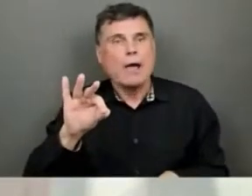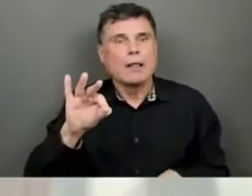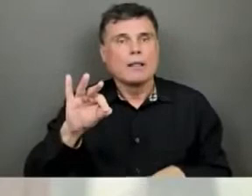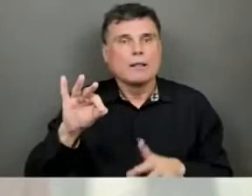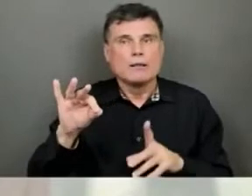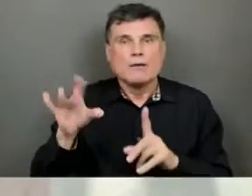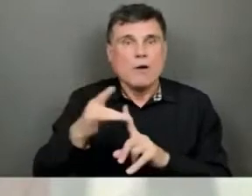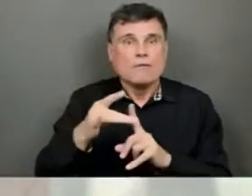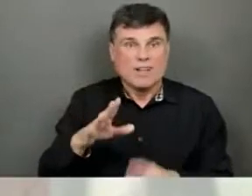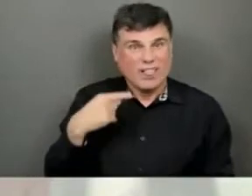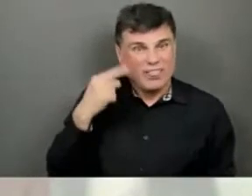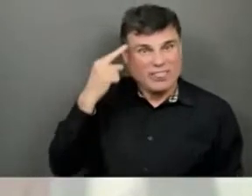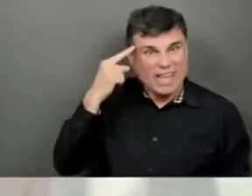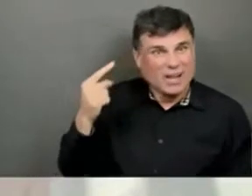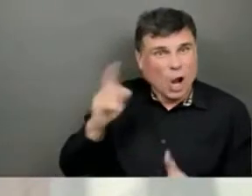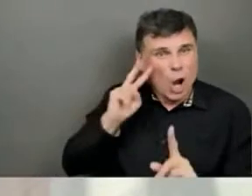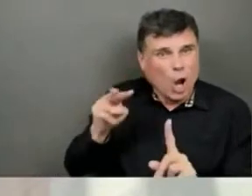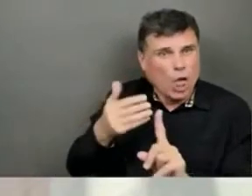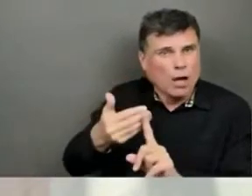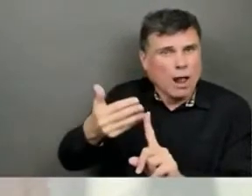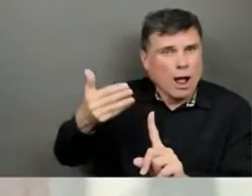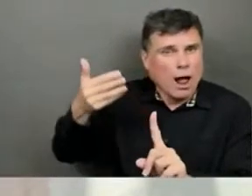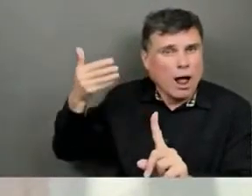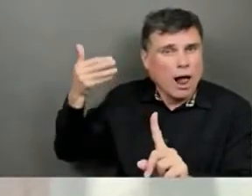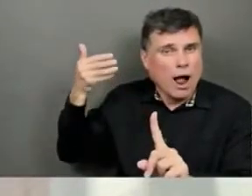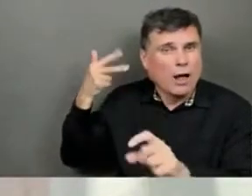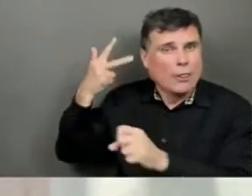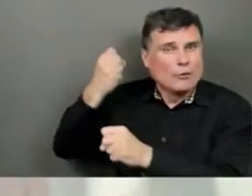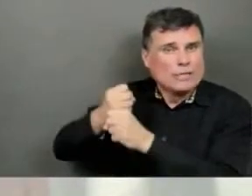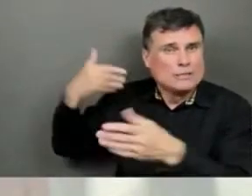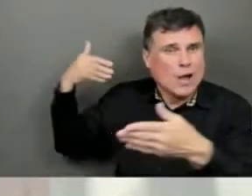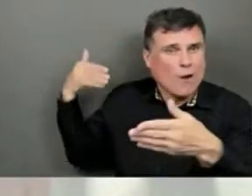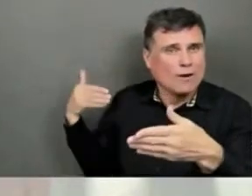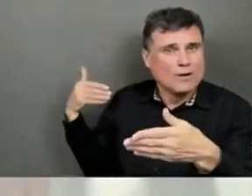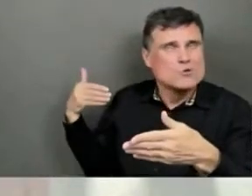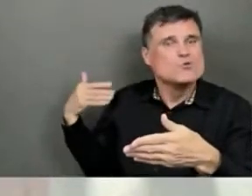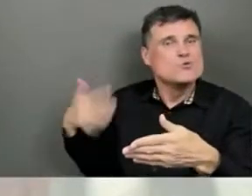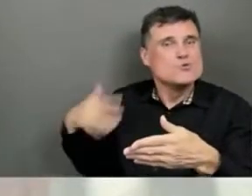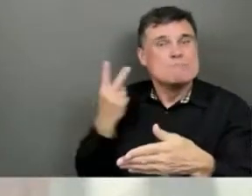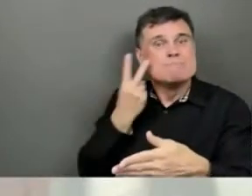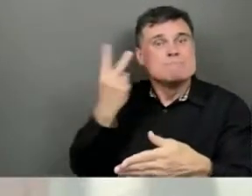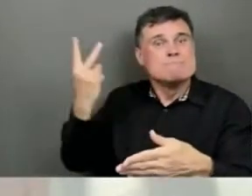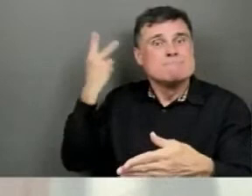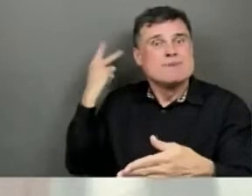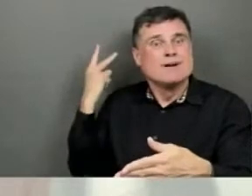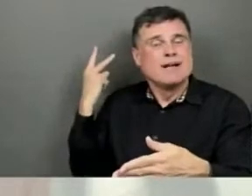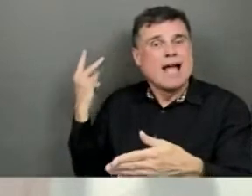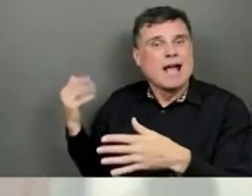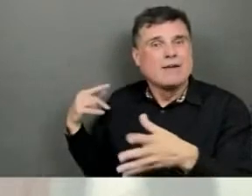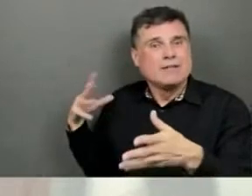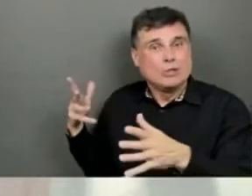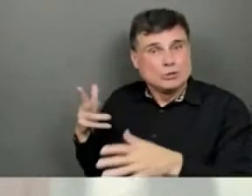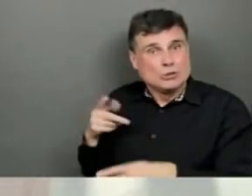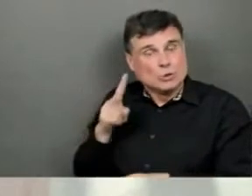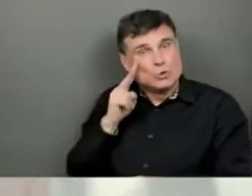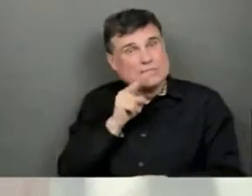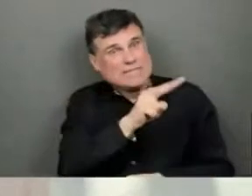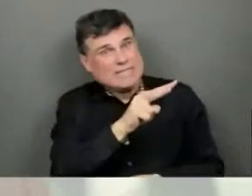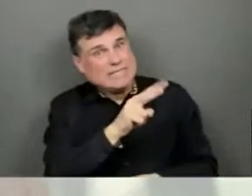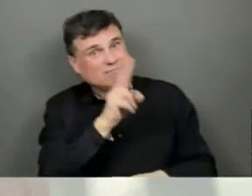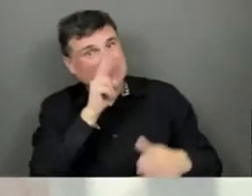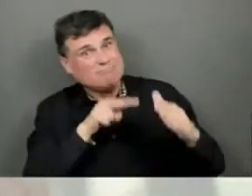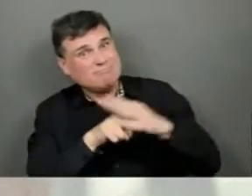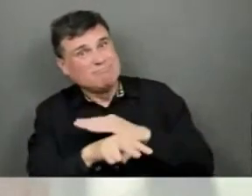back to 3 years ago today, and all the people that studied been through, did you have any sense that it would have